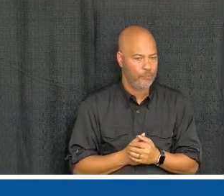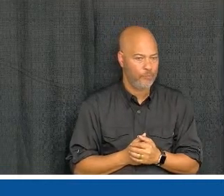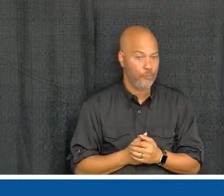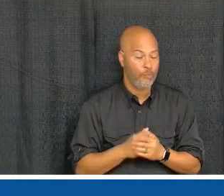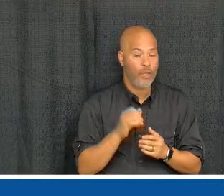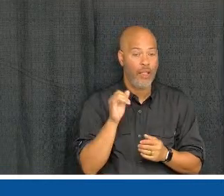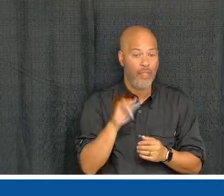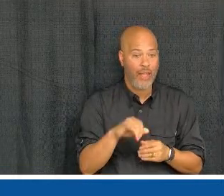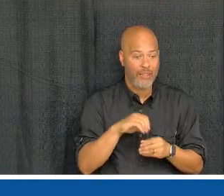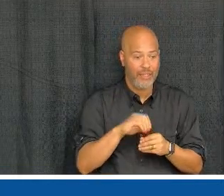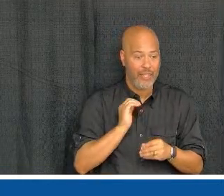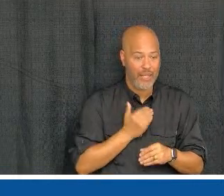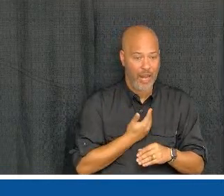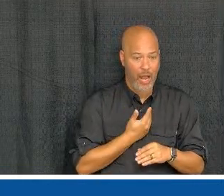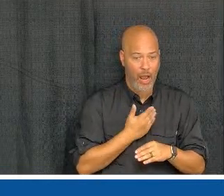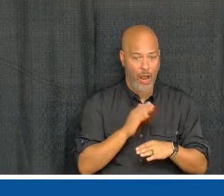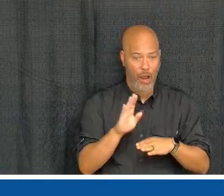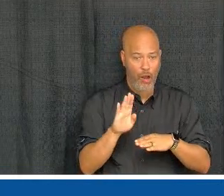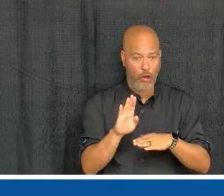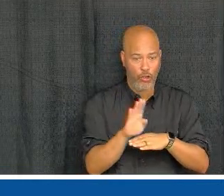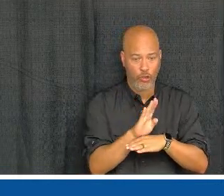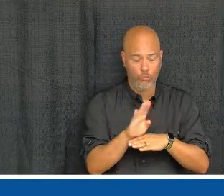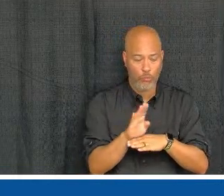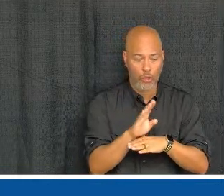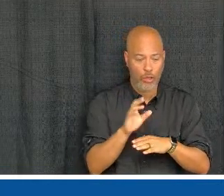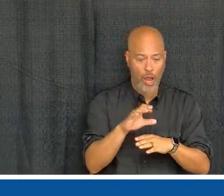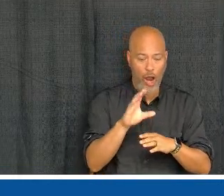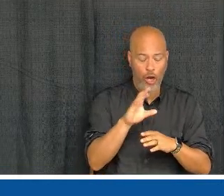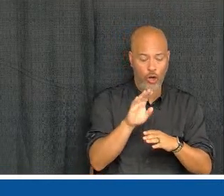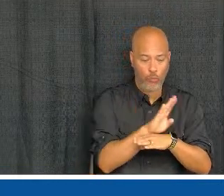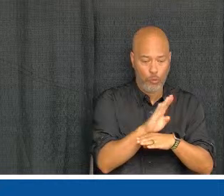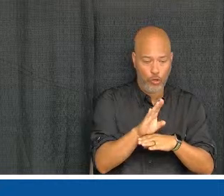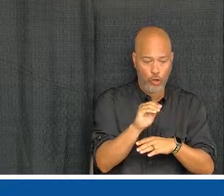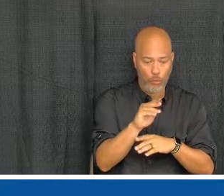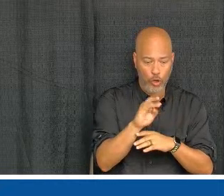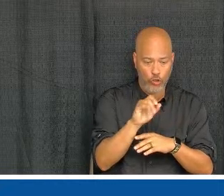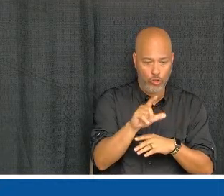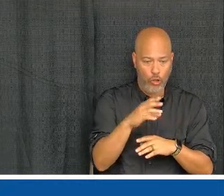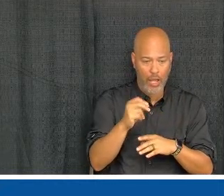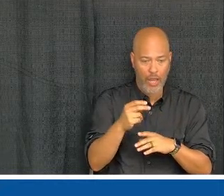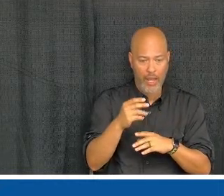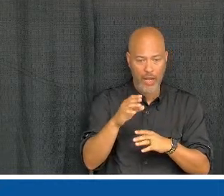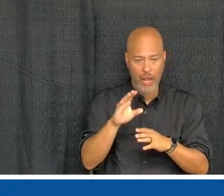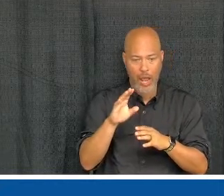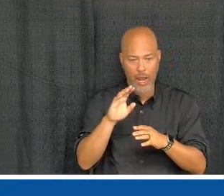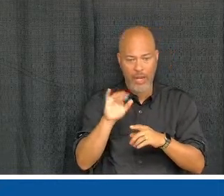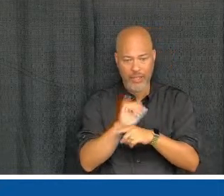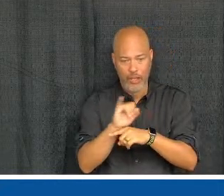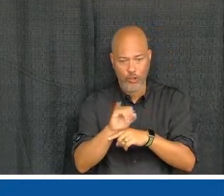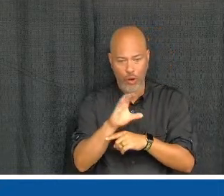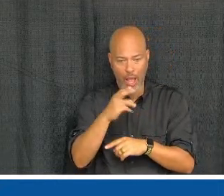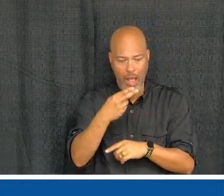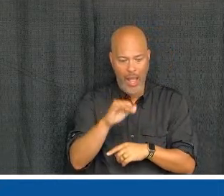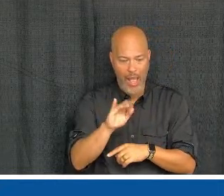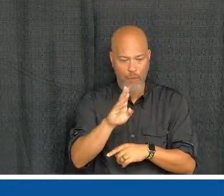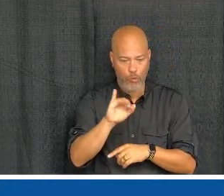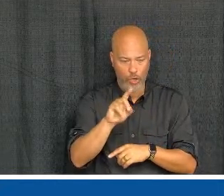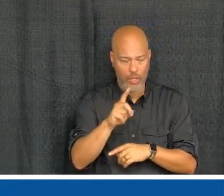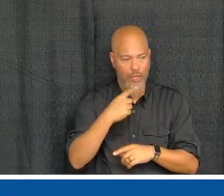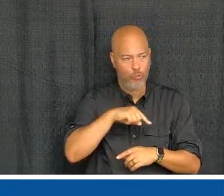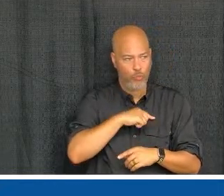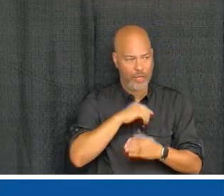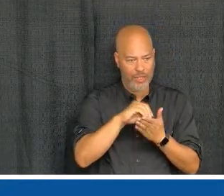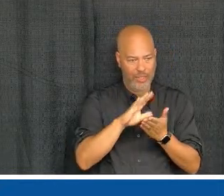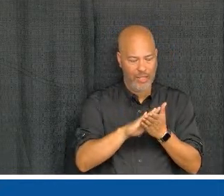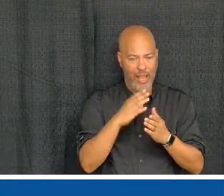So this is in our commercial industrial hybrid part of our comprehensive plan. Pretty much everything in M1 on this map we